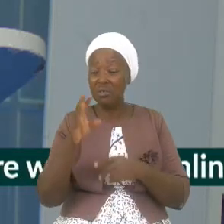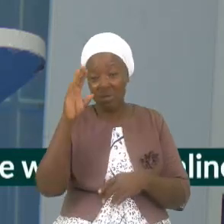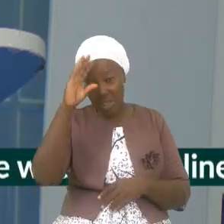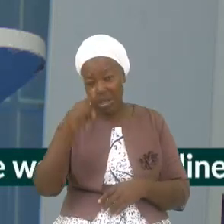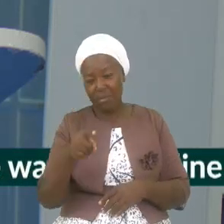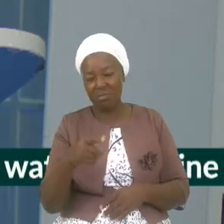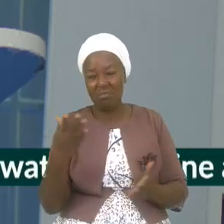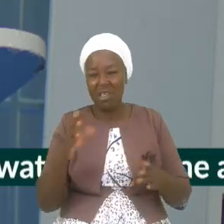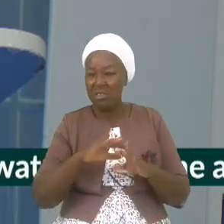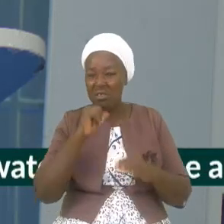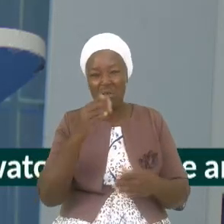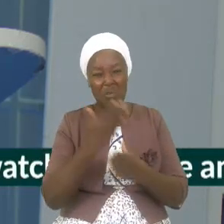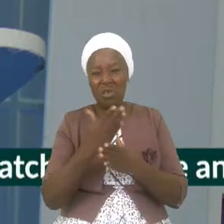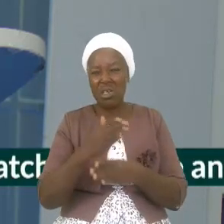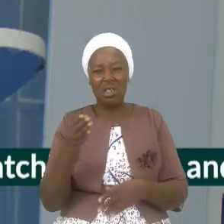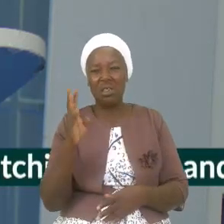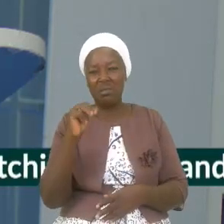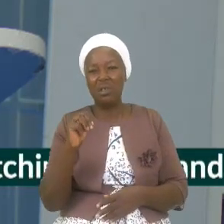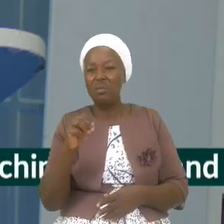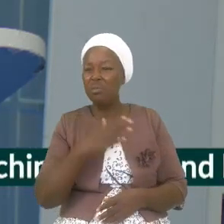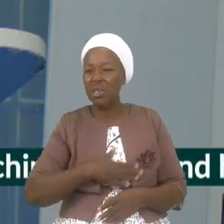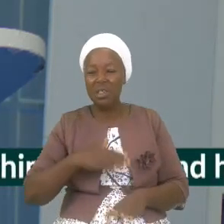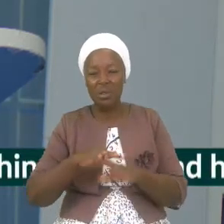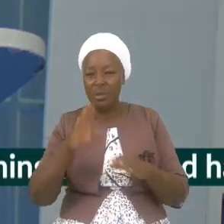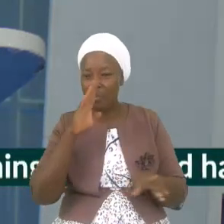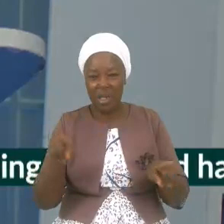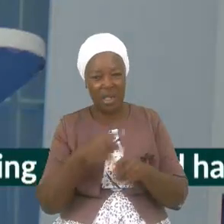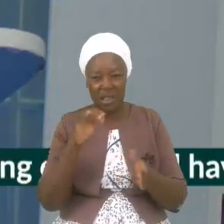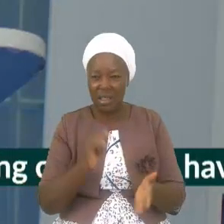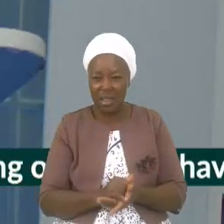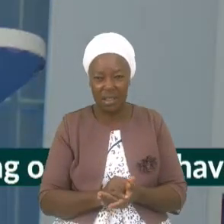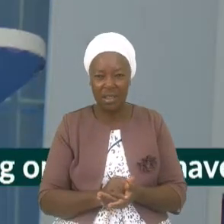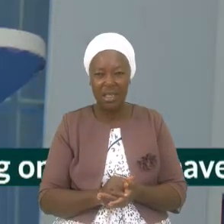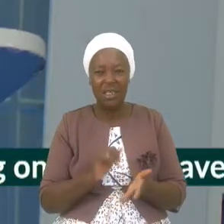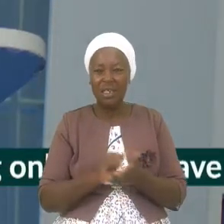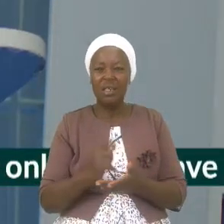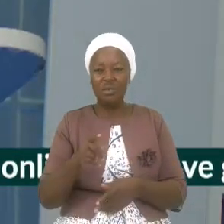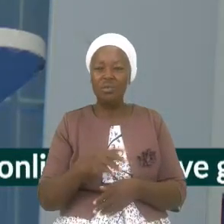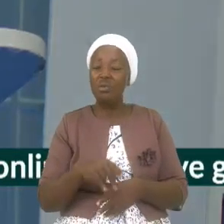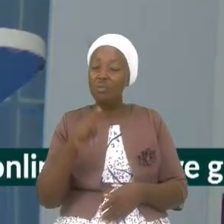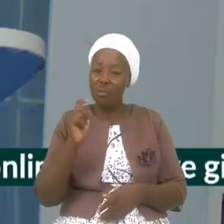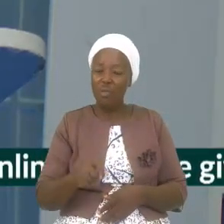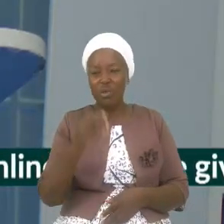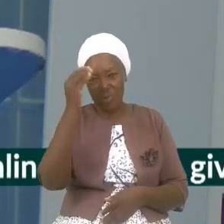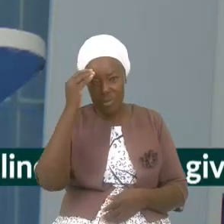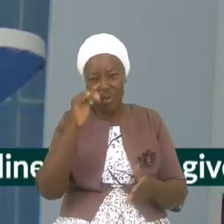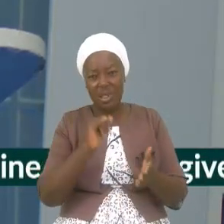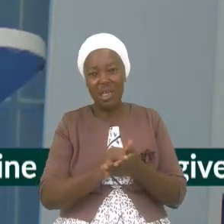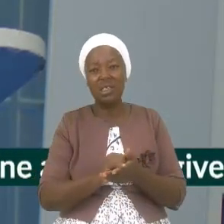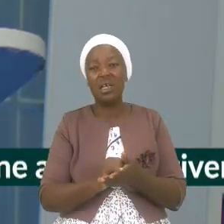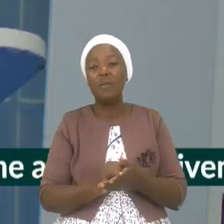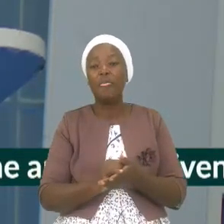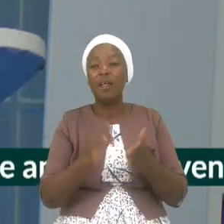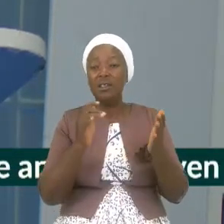Please, let's do that thoroughly, even though we are fast about it, but please, let's do it